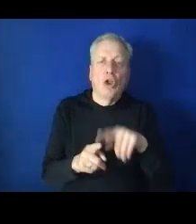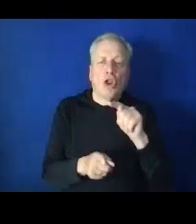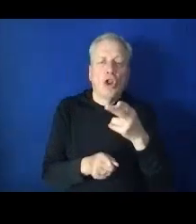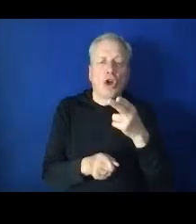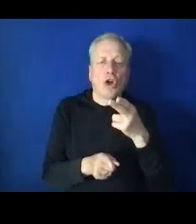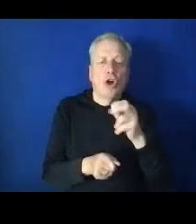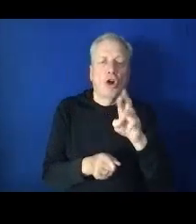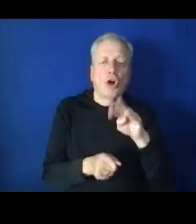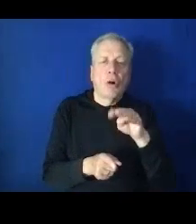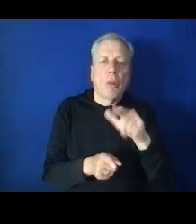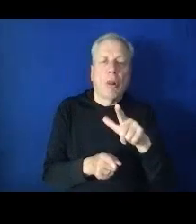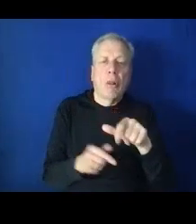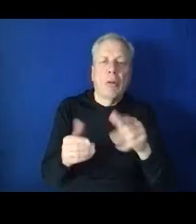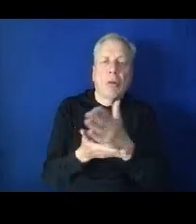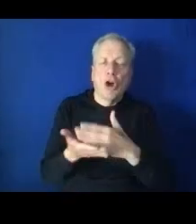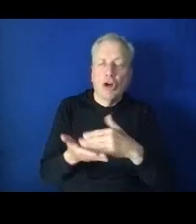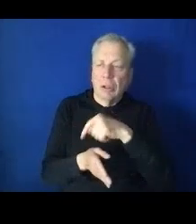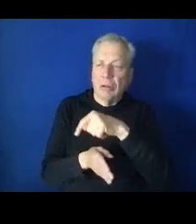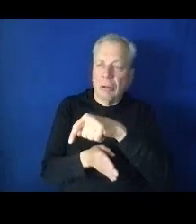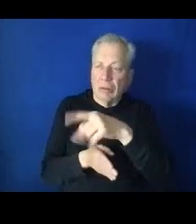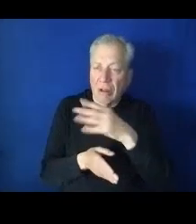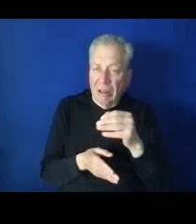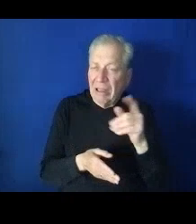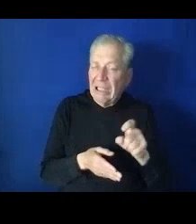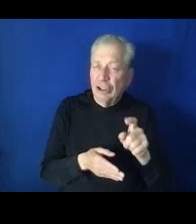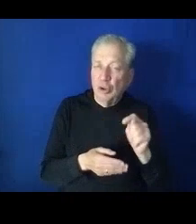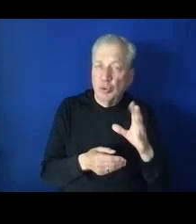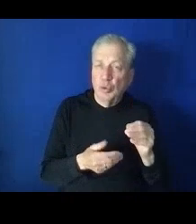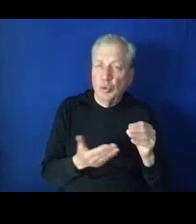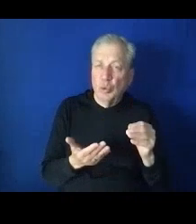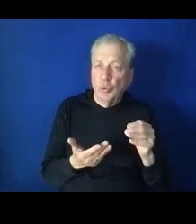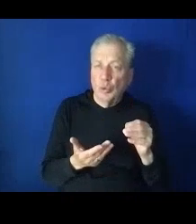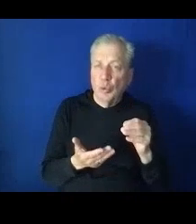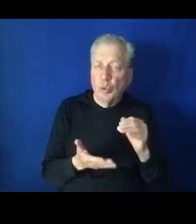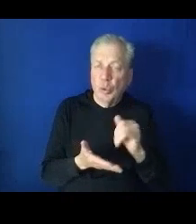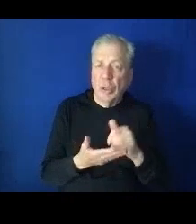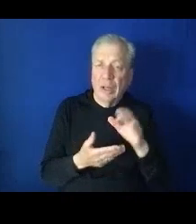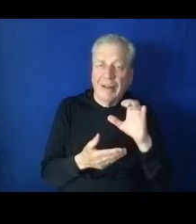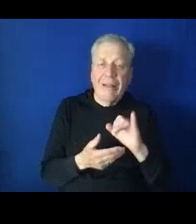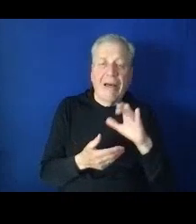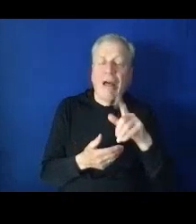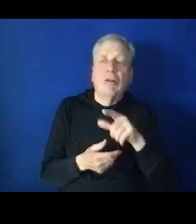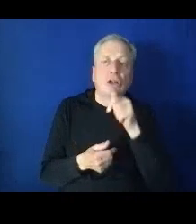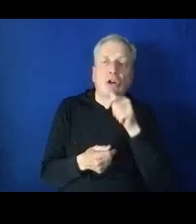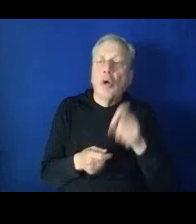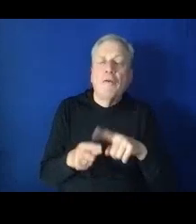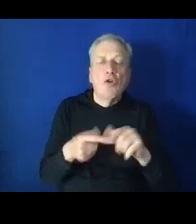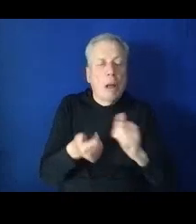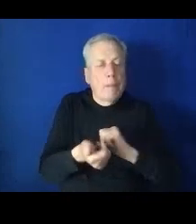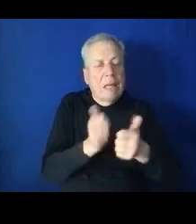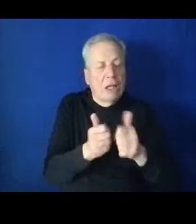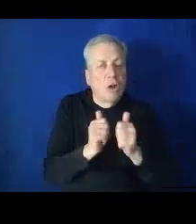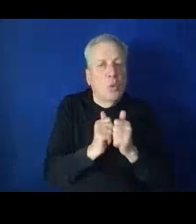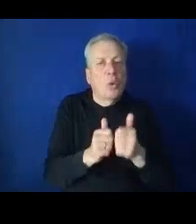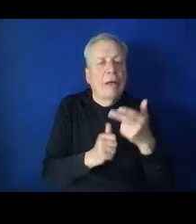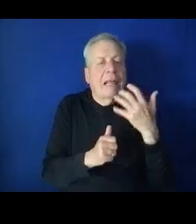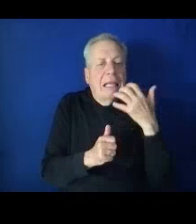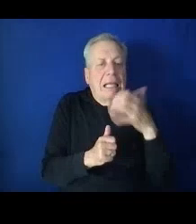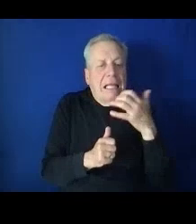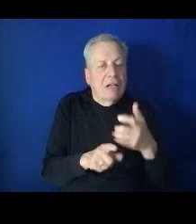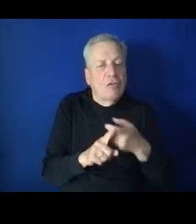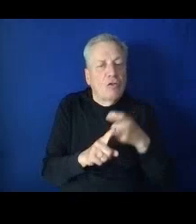features, and it needs to speed up its life cycle so it doesn't have to compete with the heat coming off